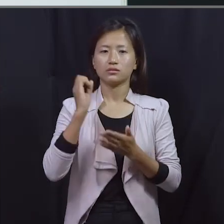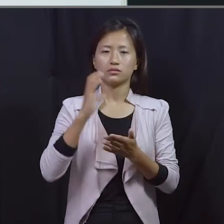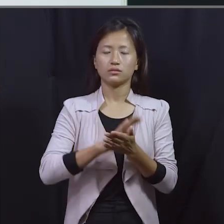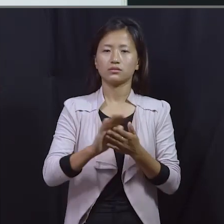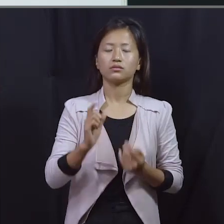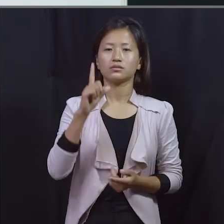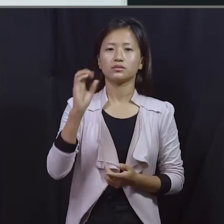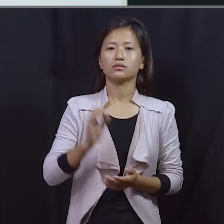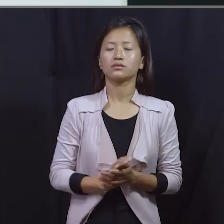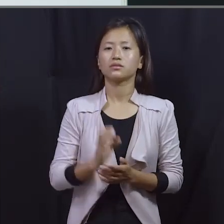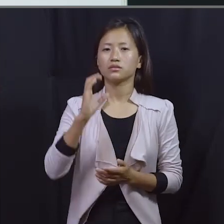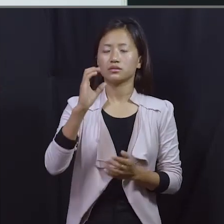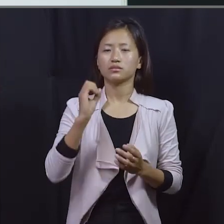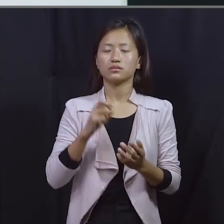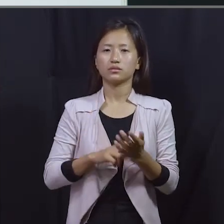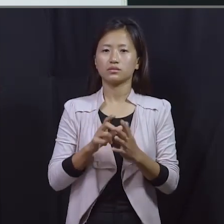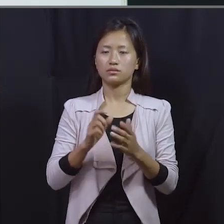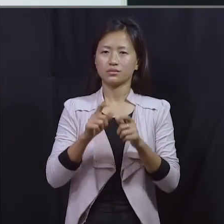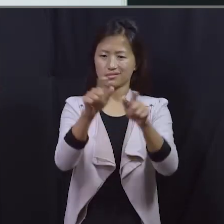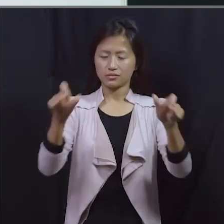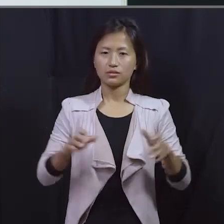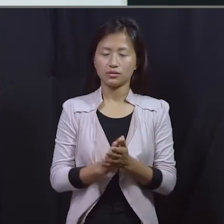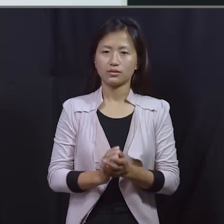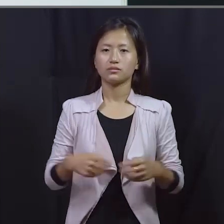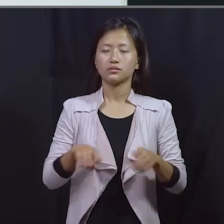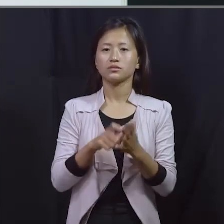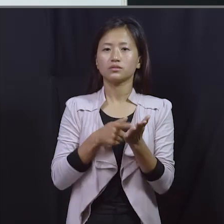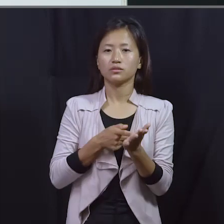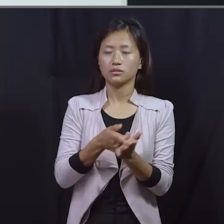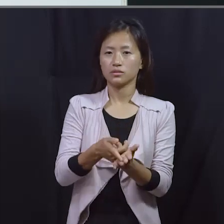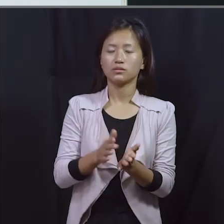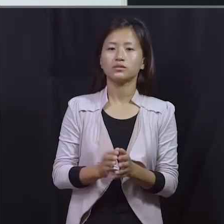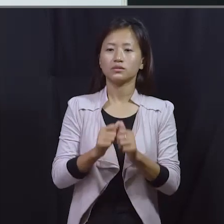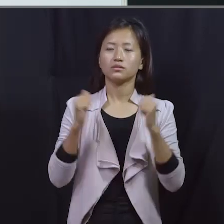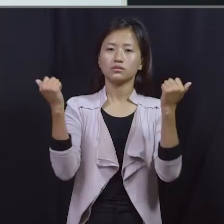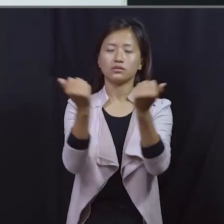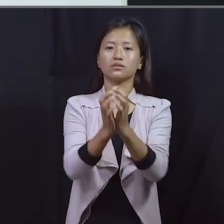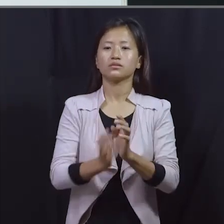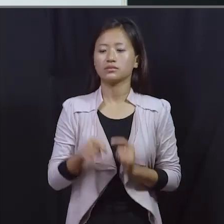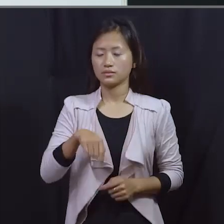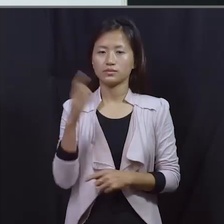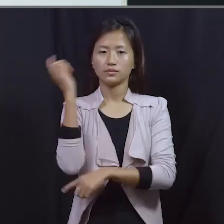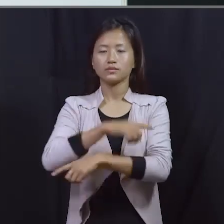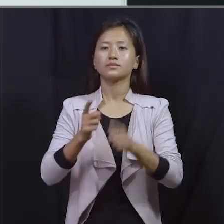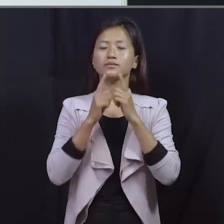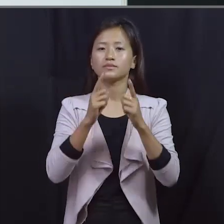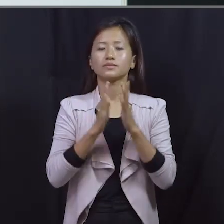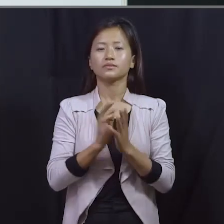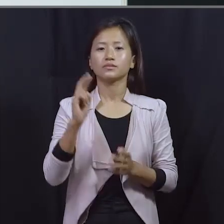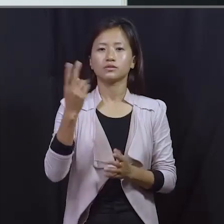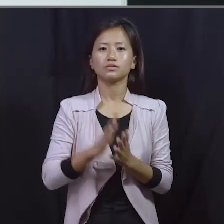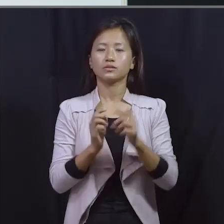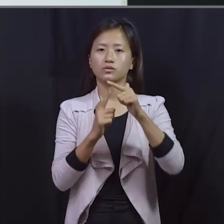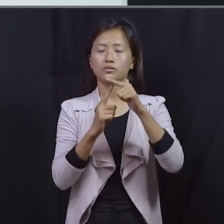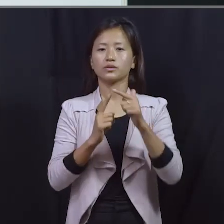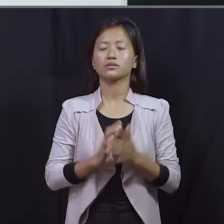the chapter colonialism and rural society. And today we are going to discuss on two topics, that